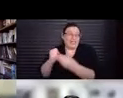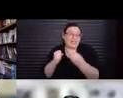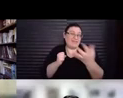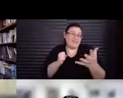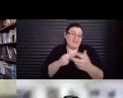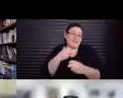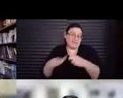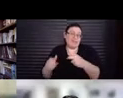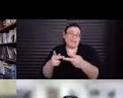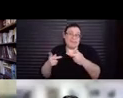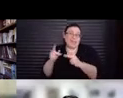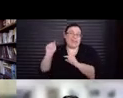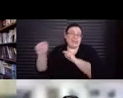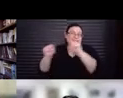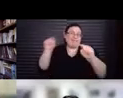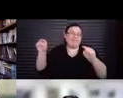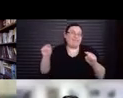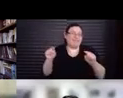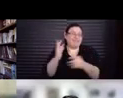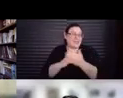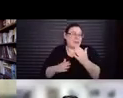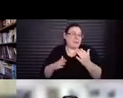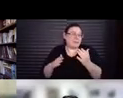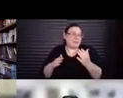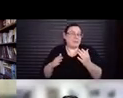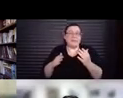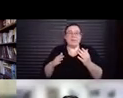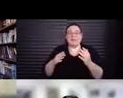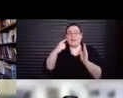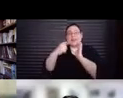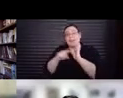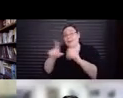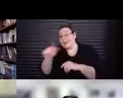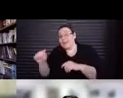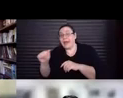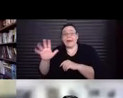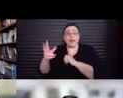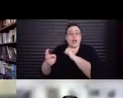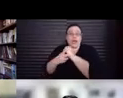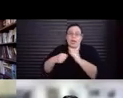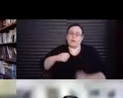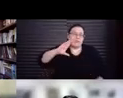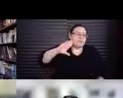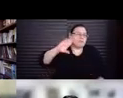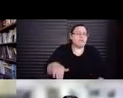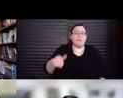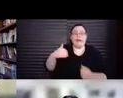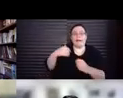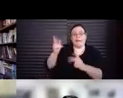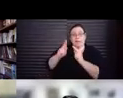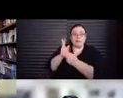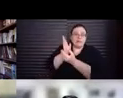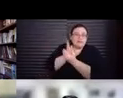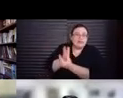some places where even, you know, places like Louisiana, archives that I know have people, records of people